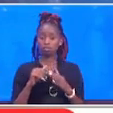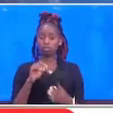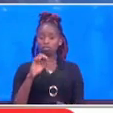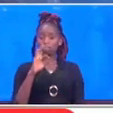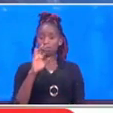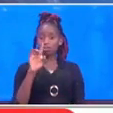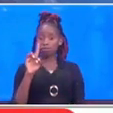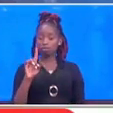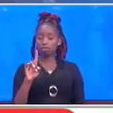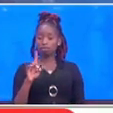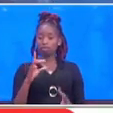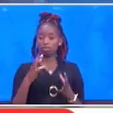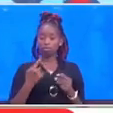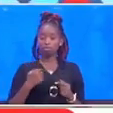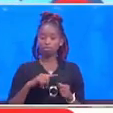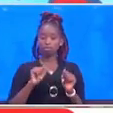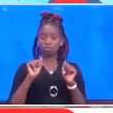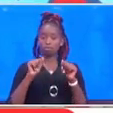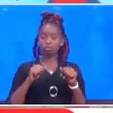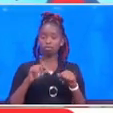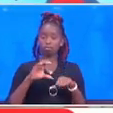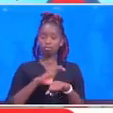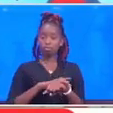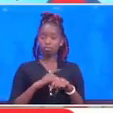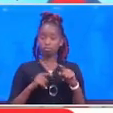tungeweza kufunga